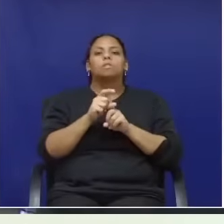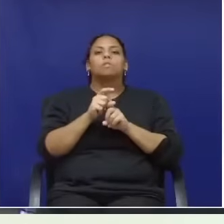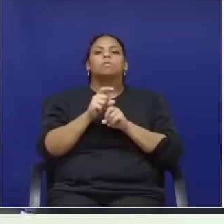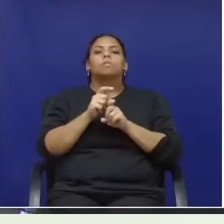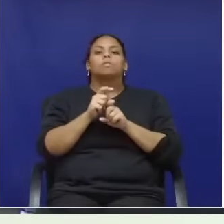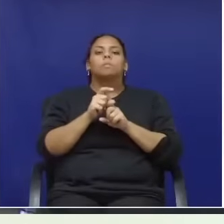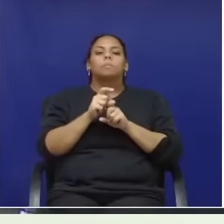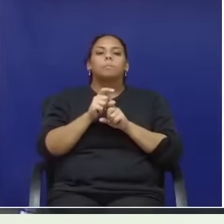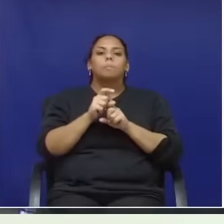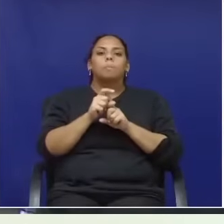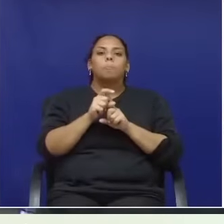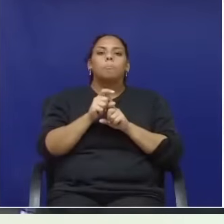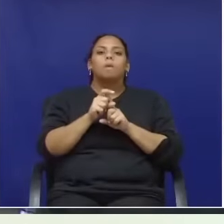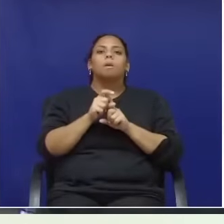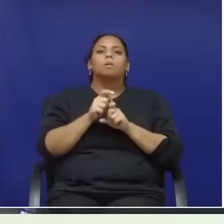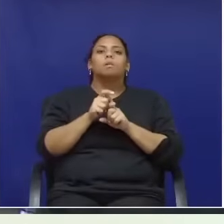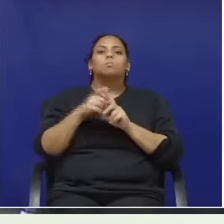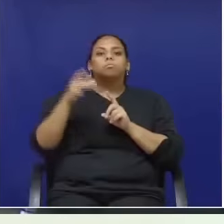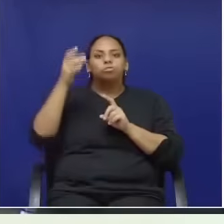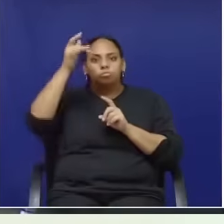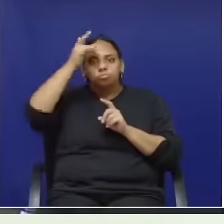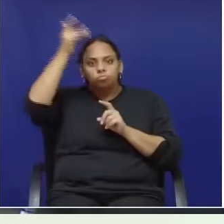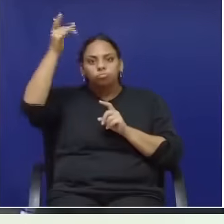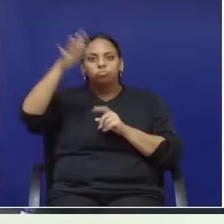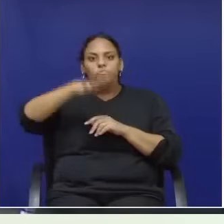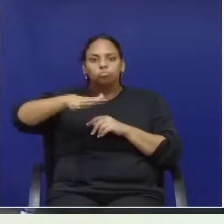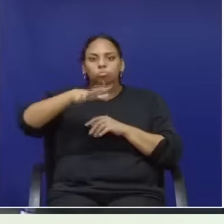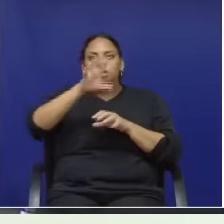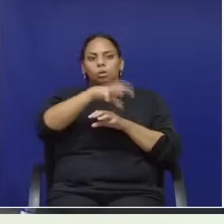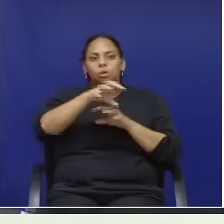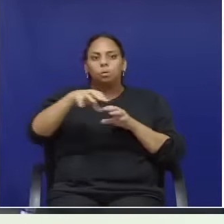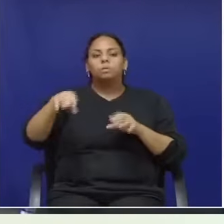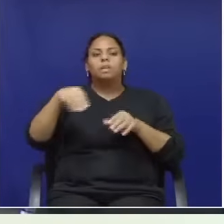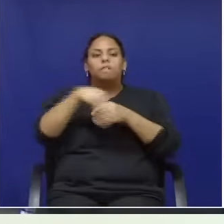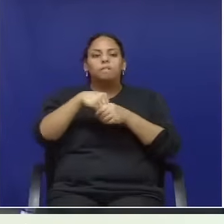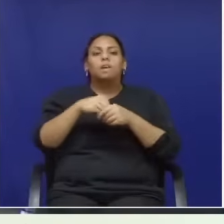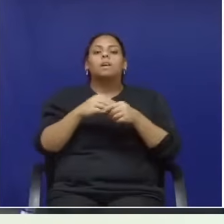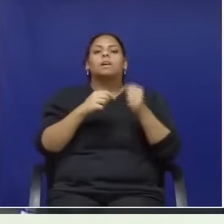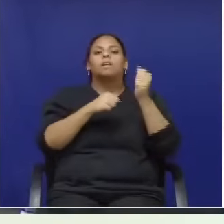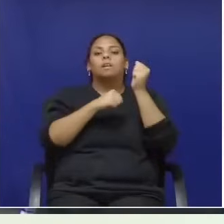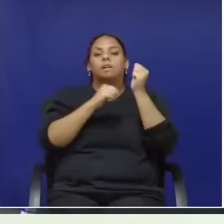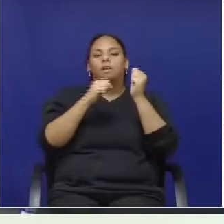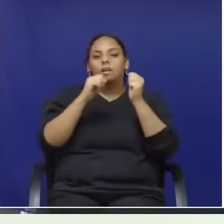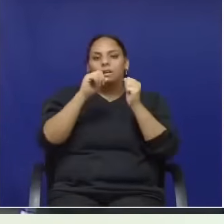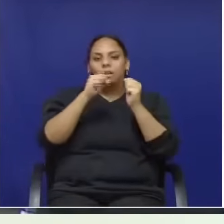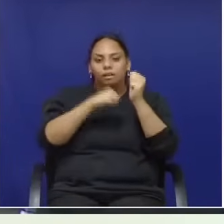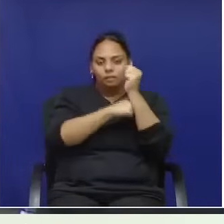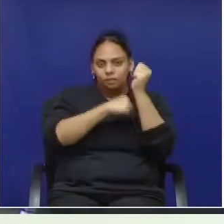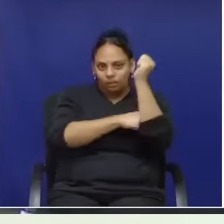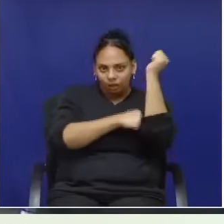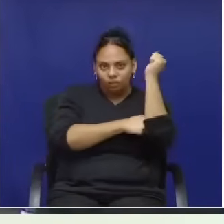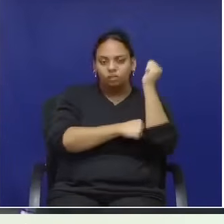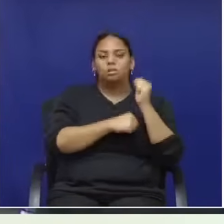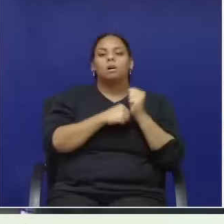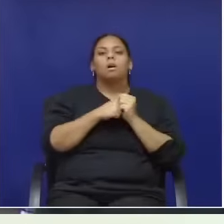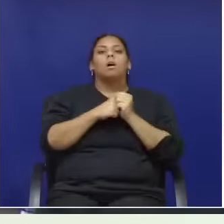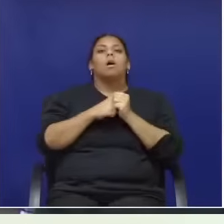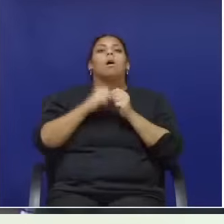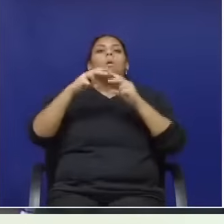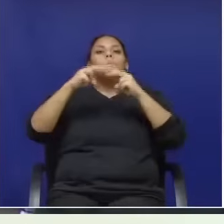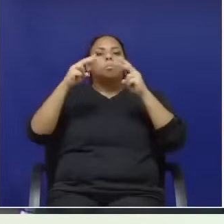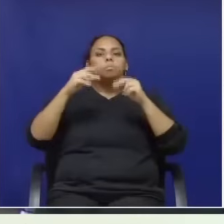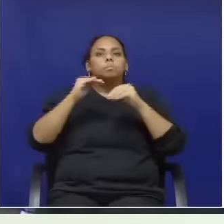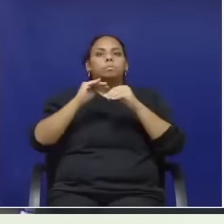position, sophisticated transport and logistic infrastructure, porous borders, the involvement